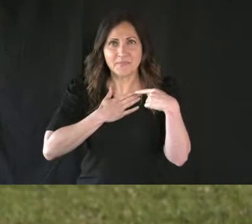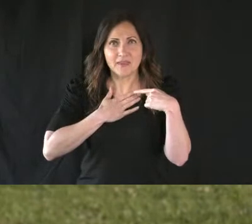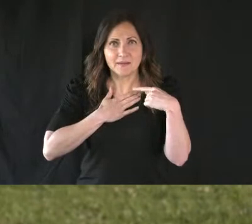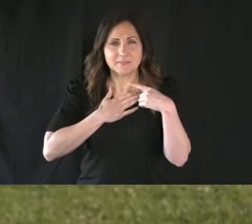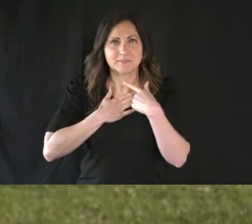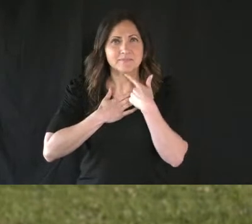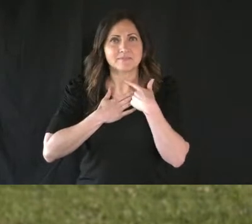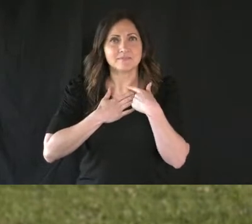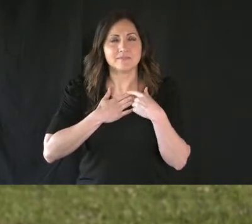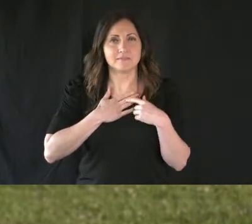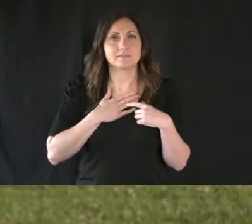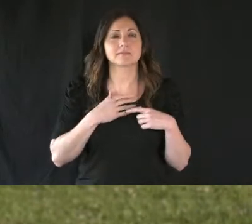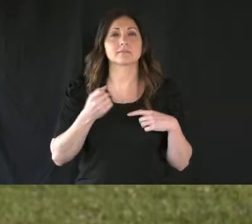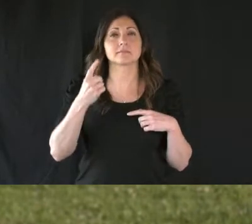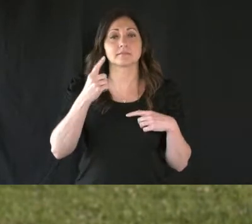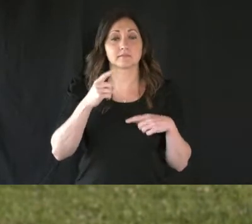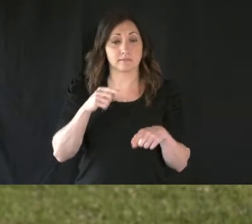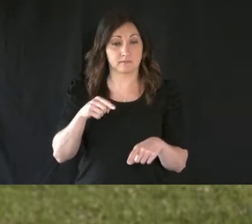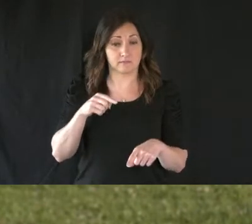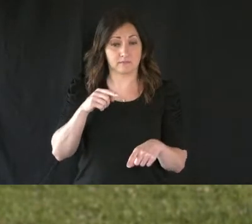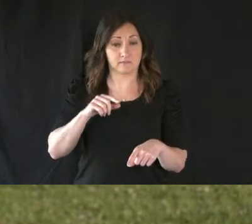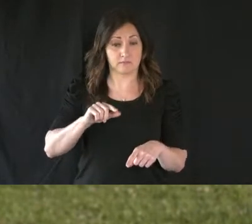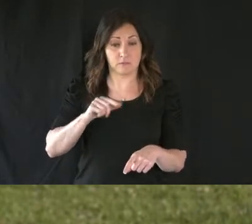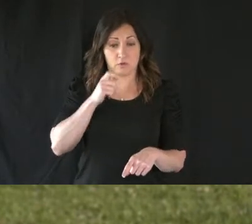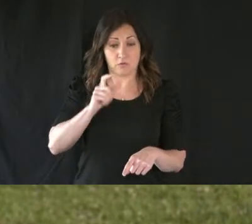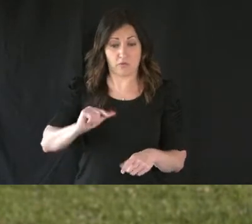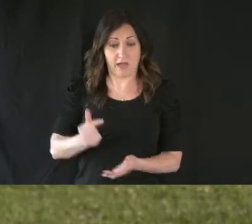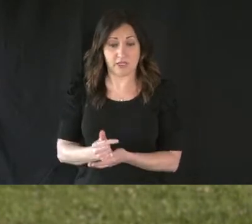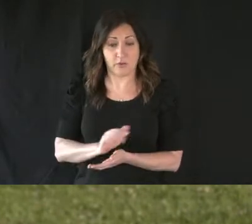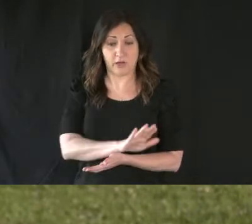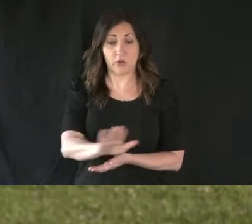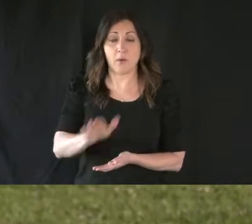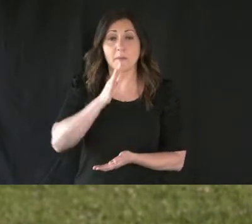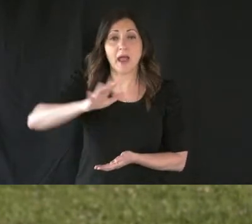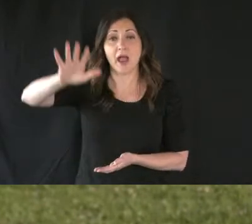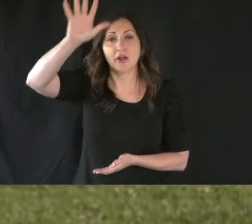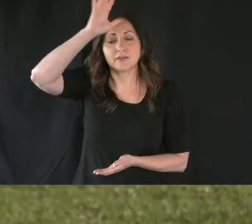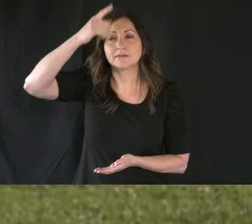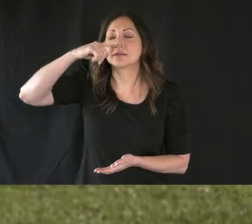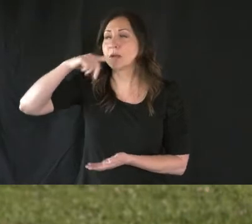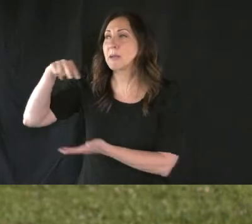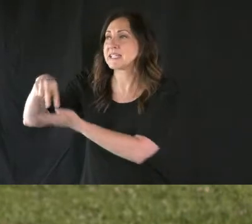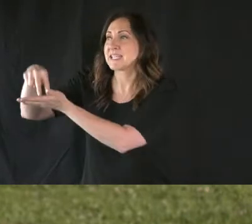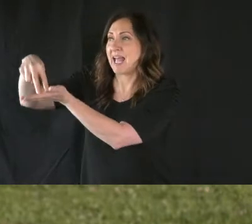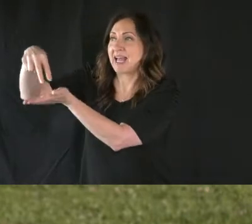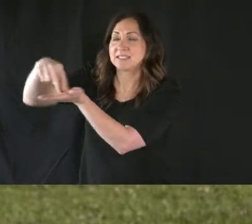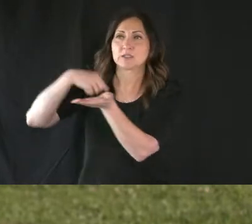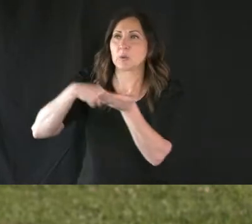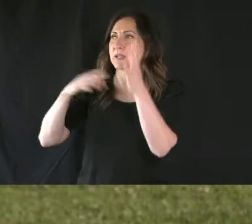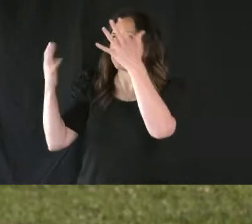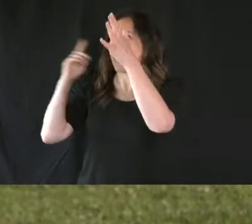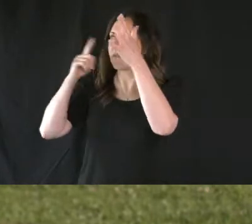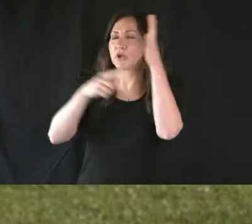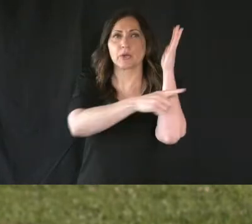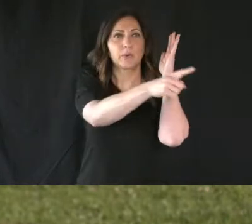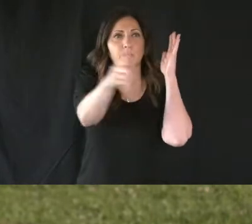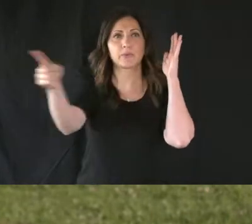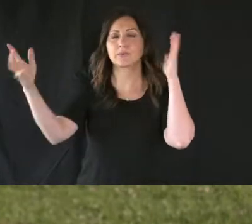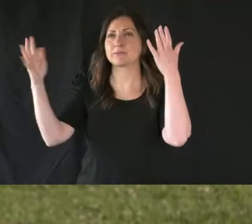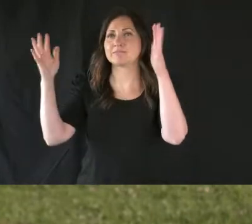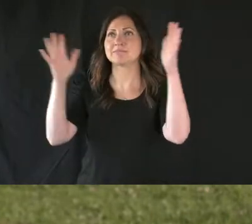the parents of our candidates please stand and receive our applause? Parents.